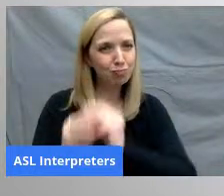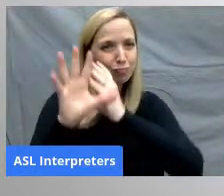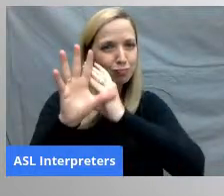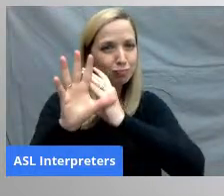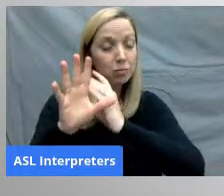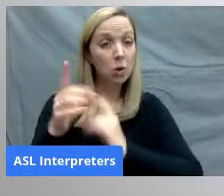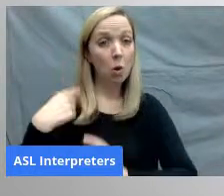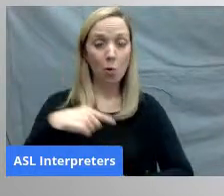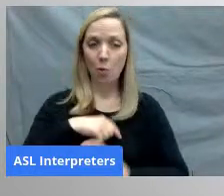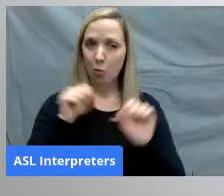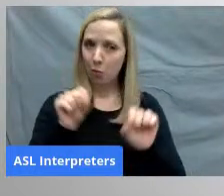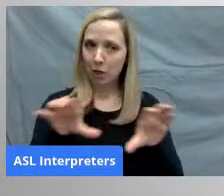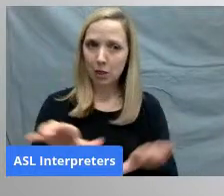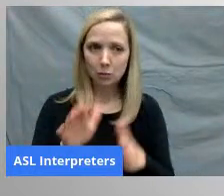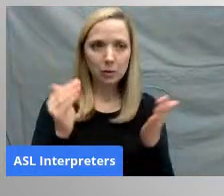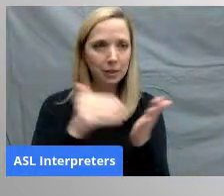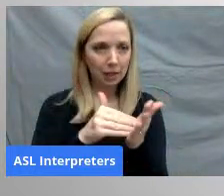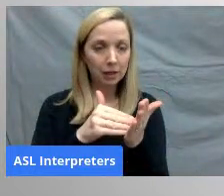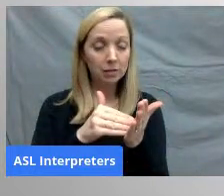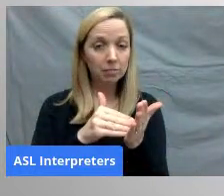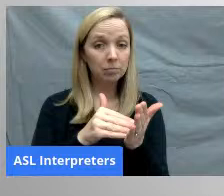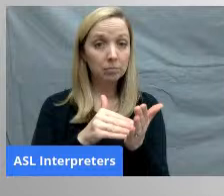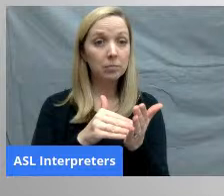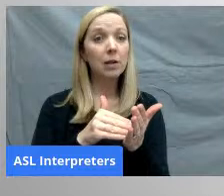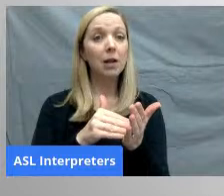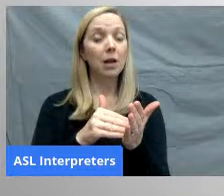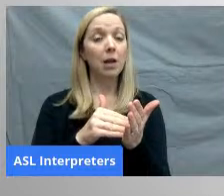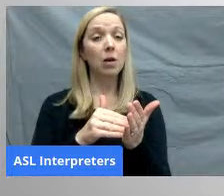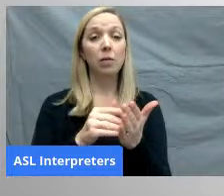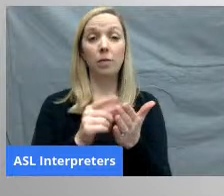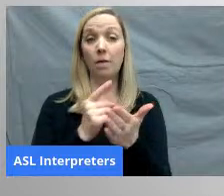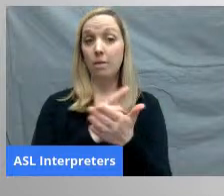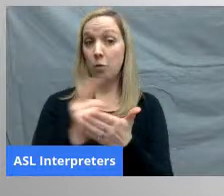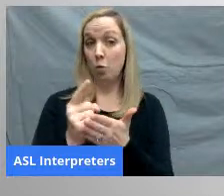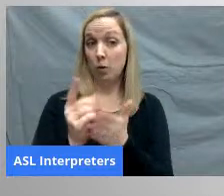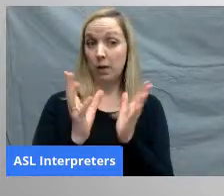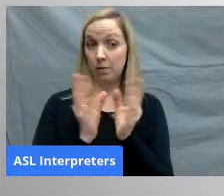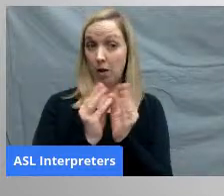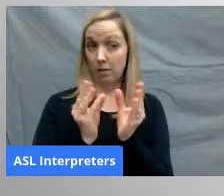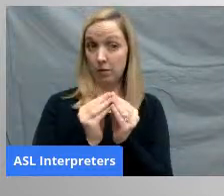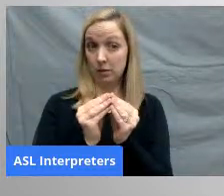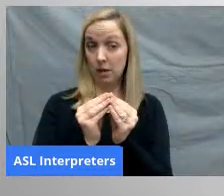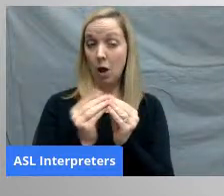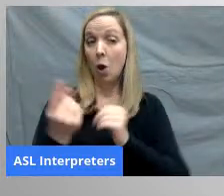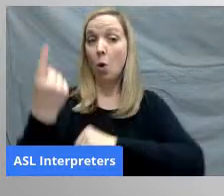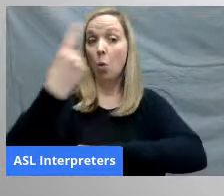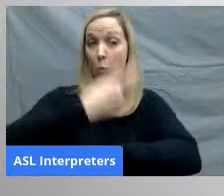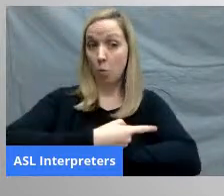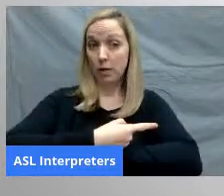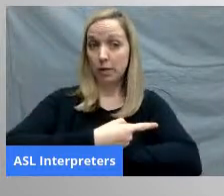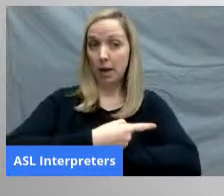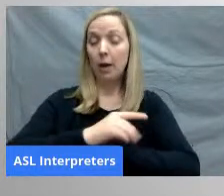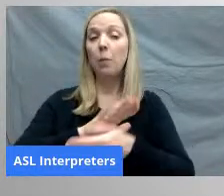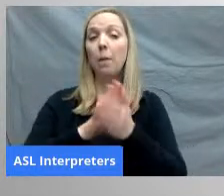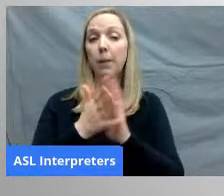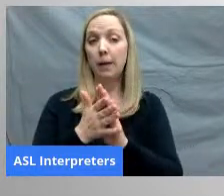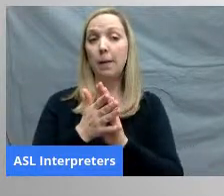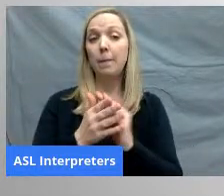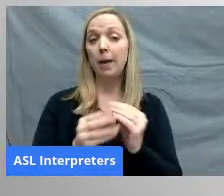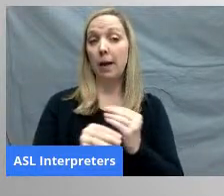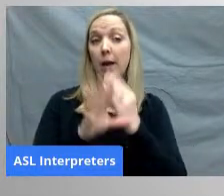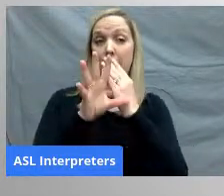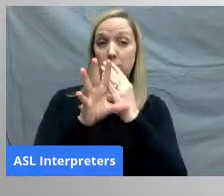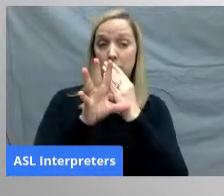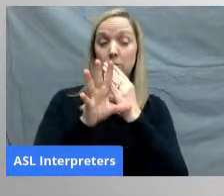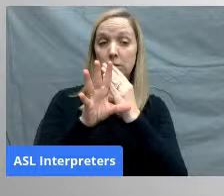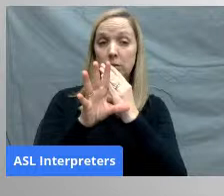that, that practice by having a conference week. And one of those days would be an asynchronous learning day for students. So